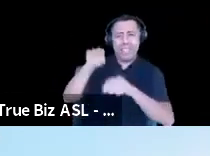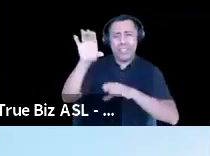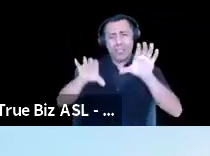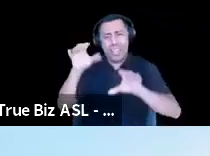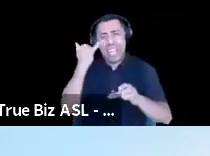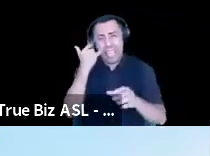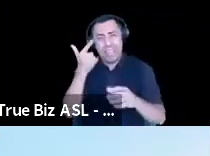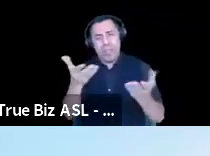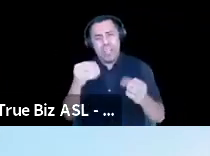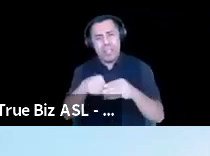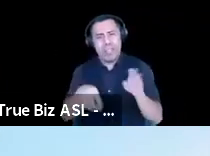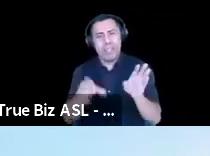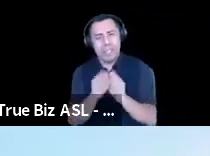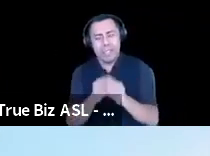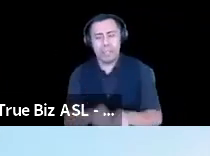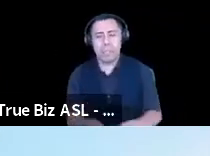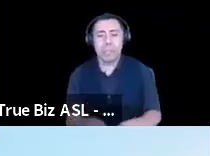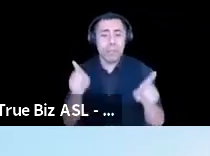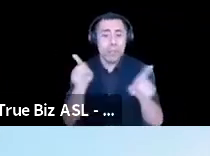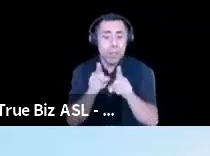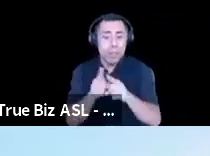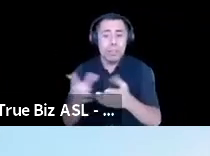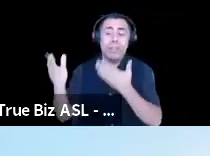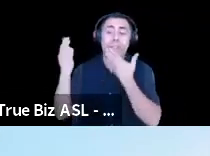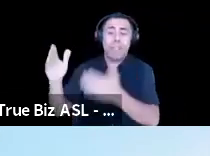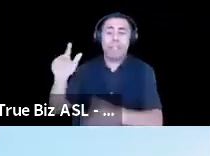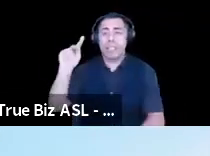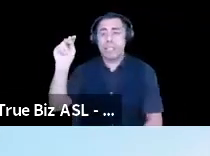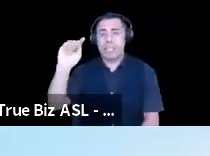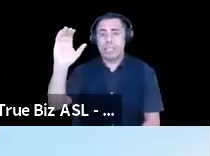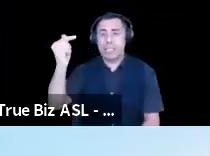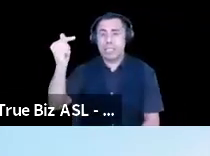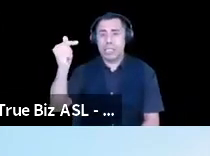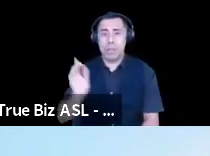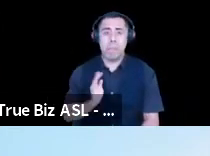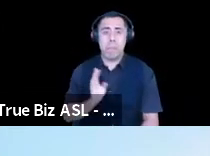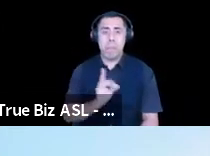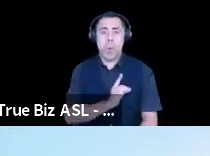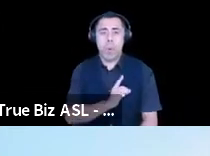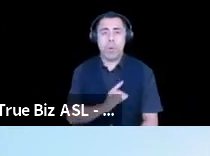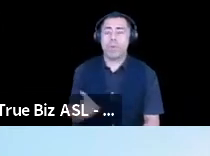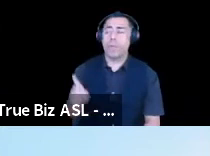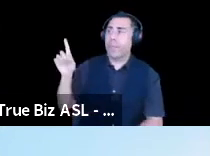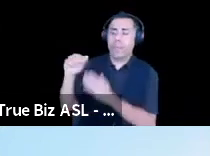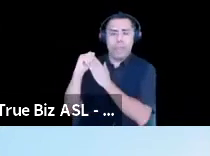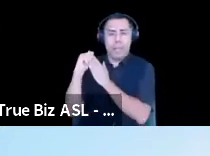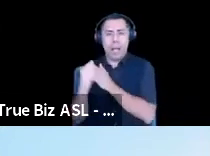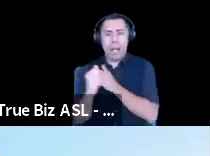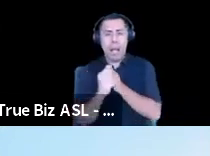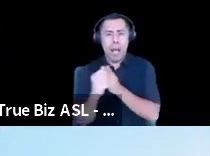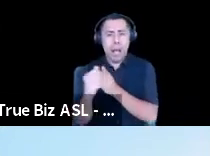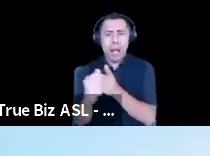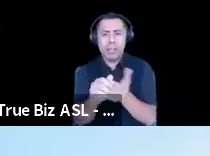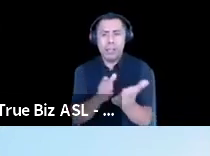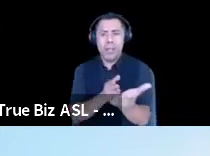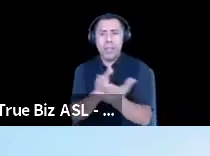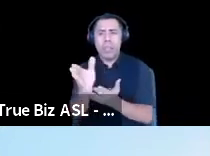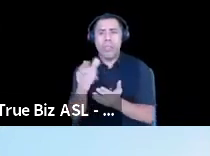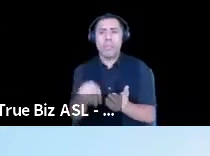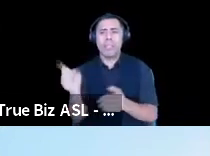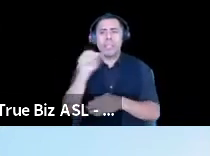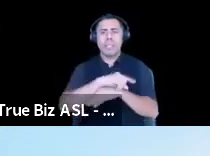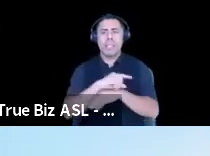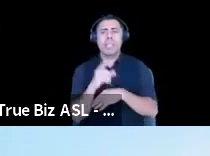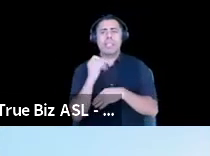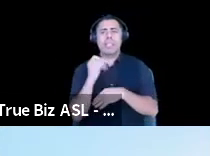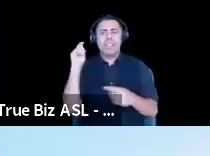I also want to thank the TCG board for your guidance in helping us navigate these days of radical change. You've not only supported us